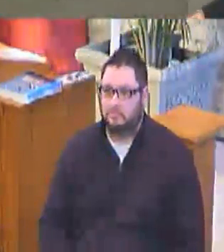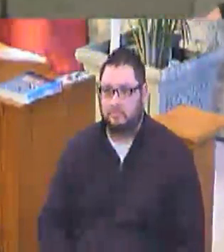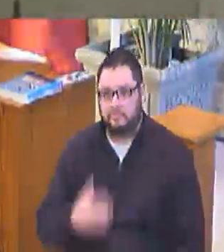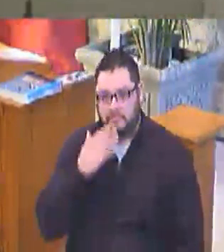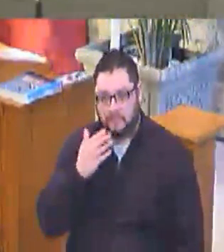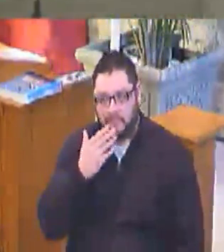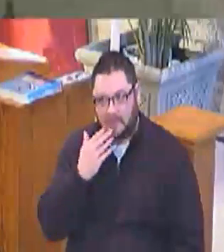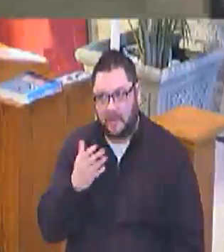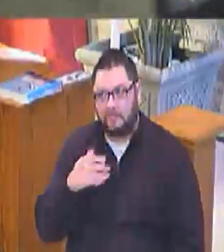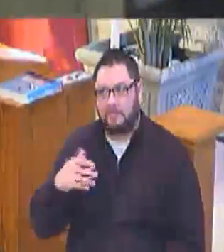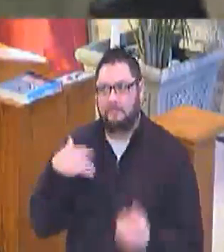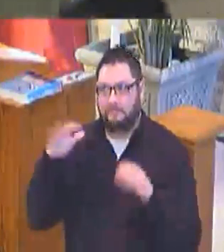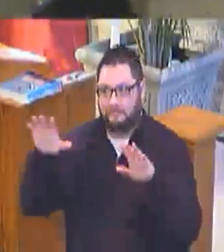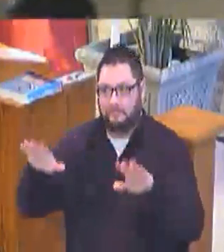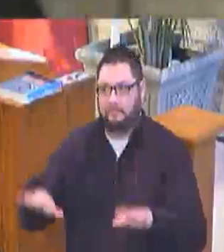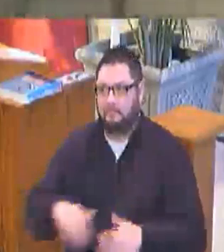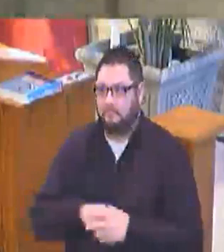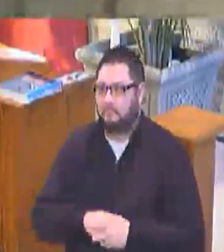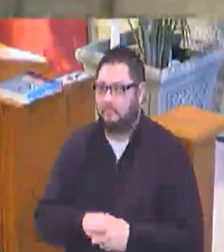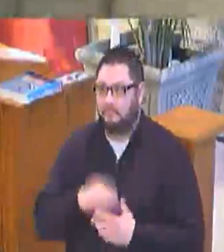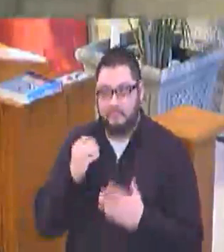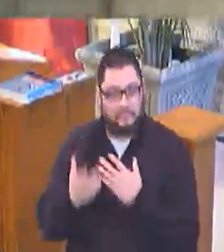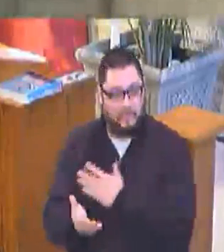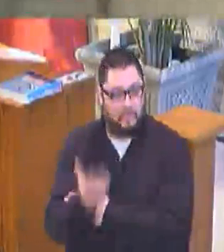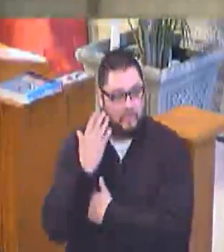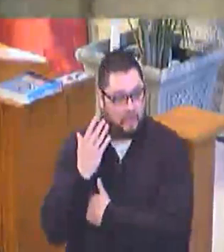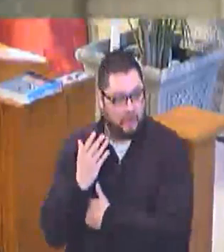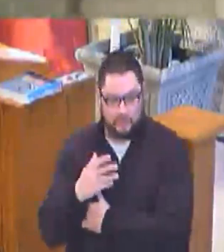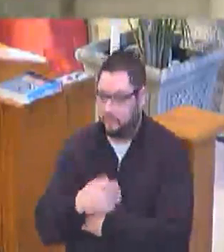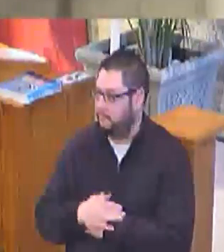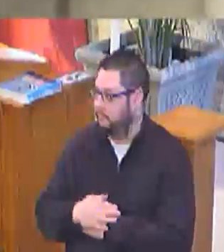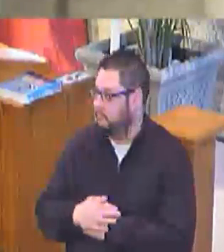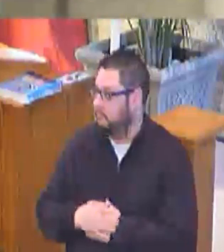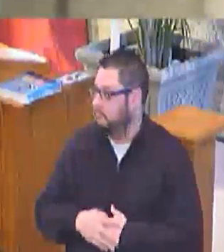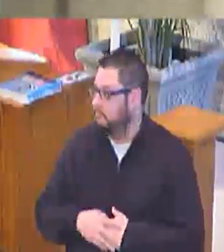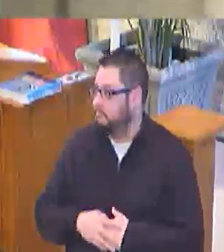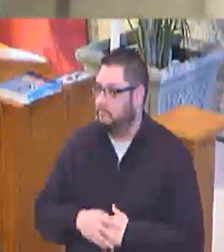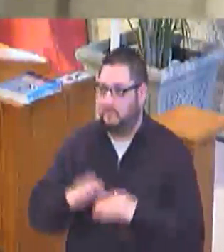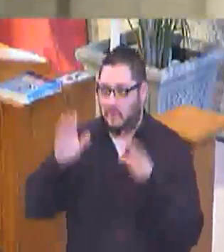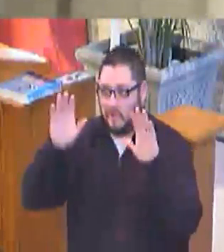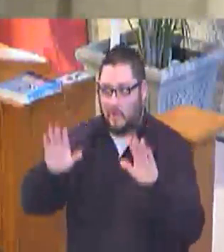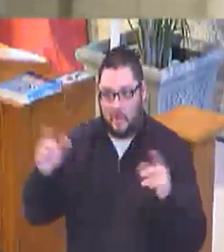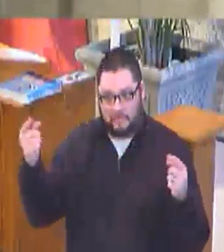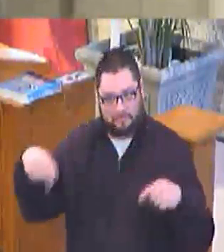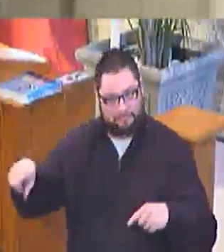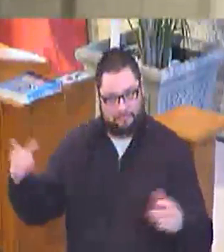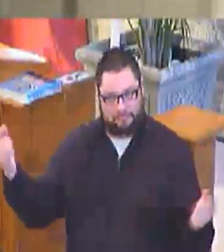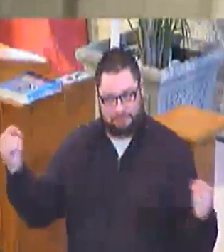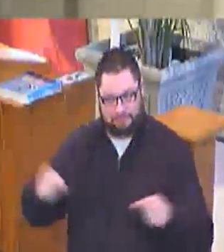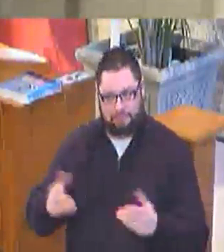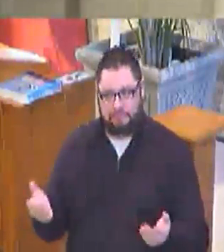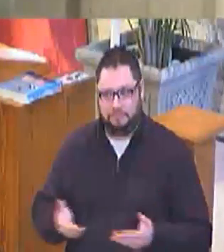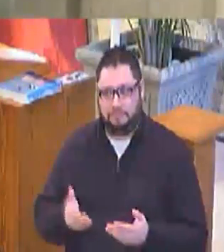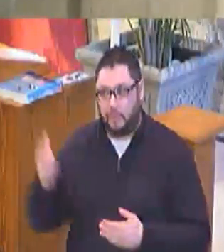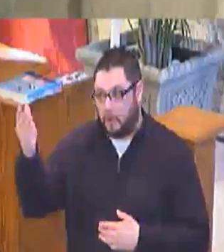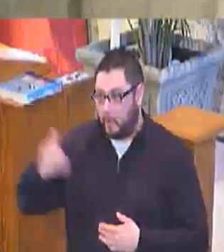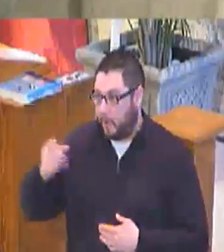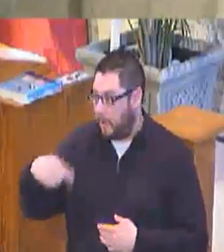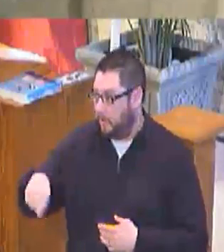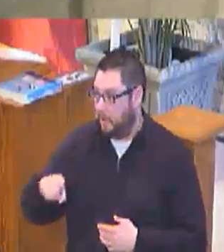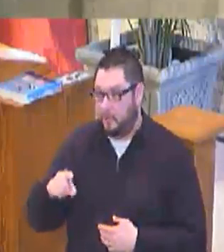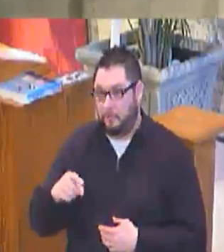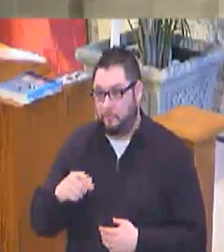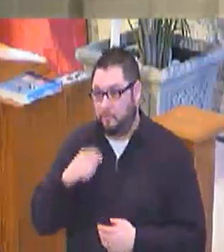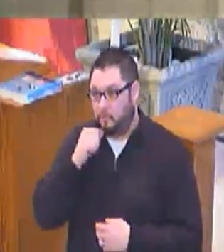Thank you, and please be seated. Good morning. It's great to have you here today, and we certainly welcome those that are streaming with